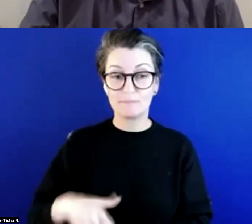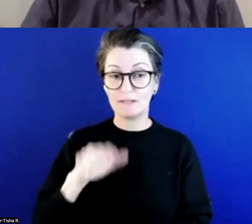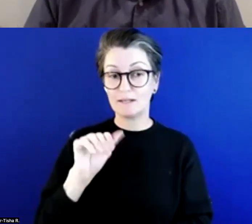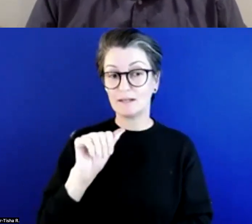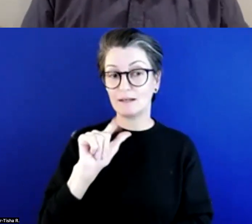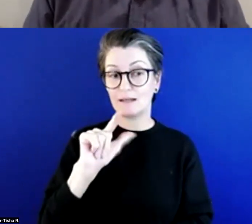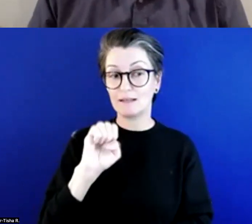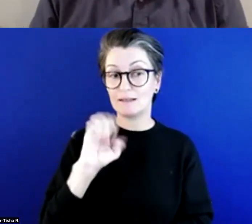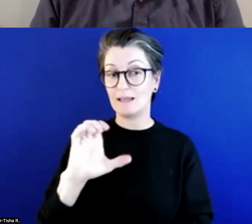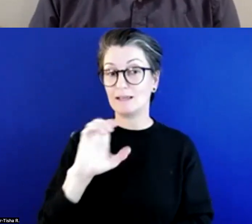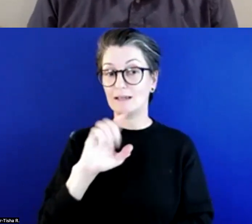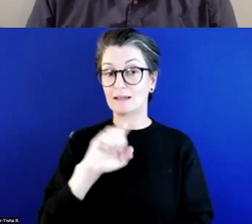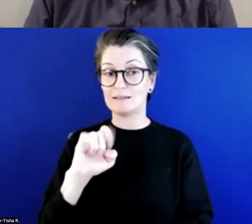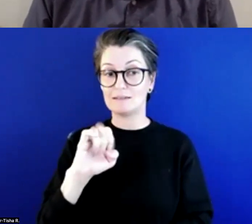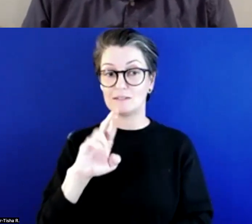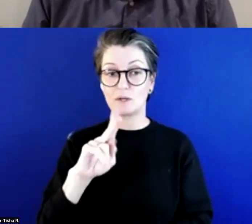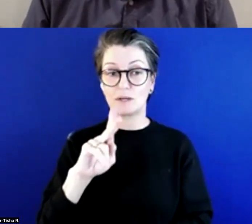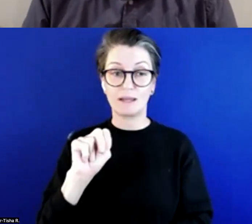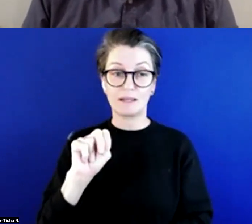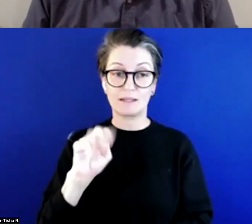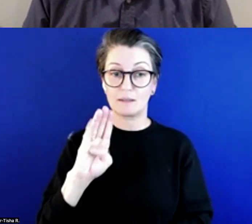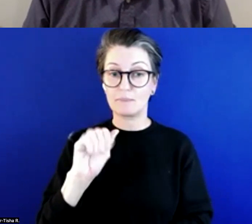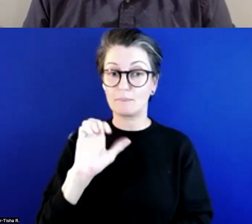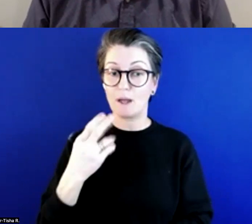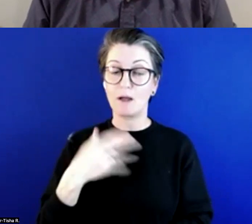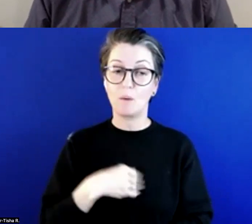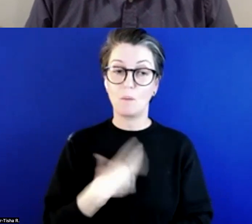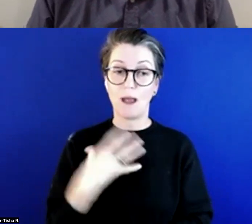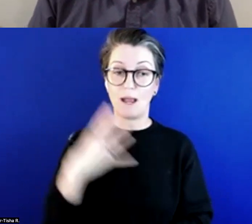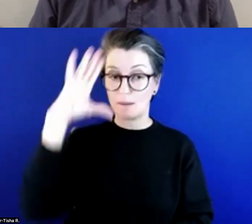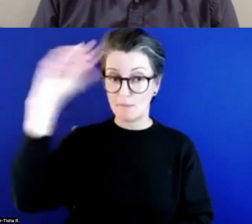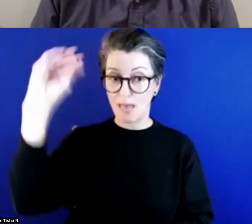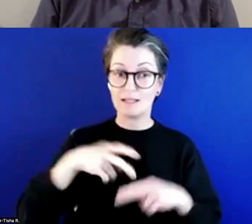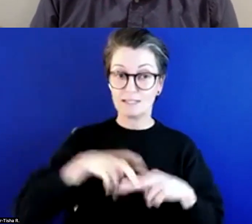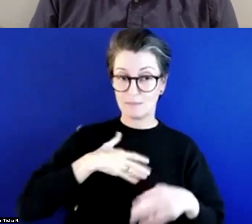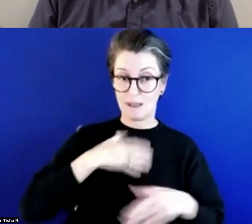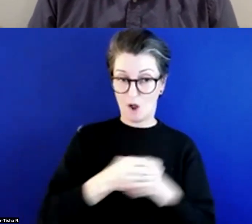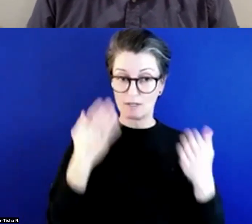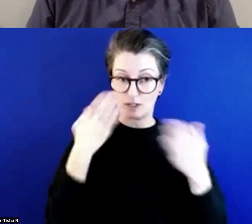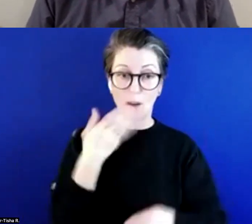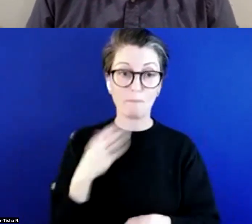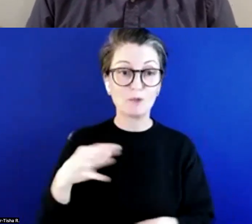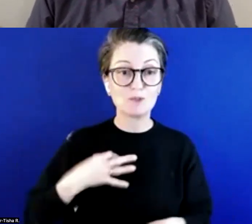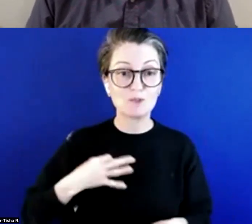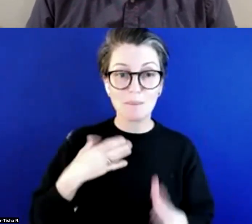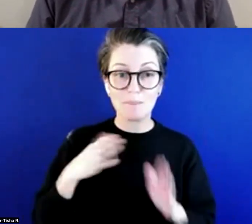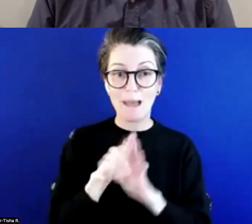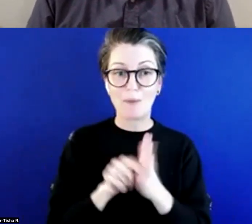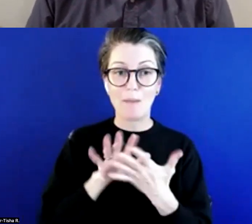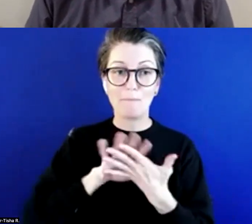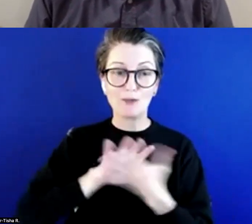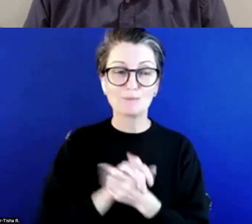Zirkenbach. I'm a white male. I'm sitting in my office as well. I'm wearing a dark blue shirt. I have my background blurred,